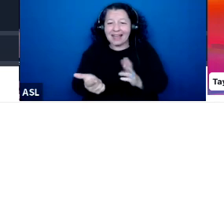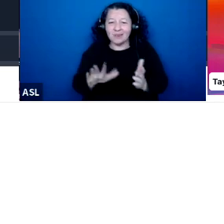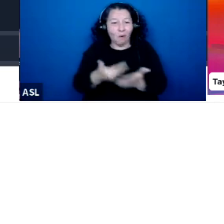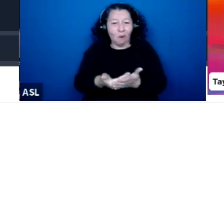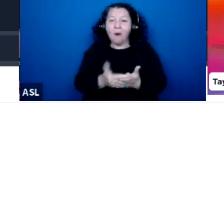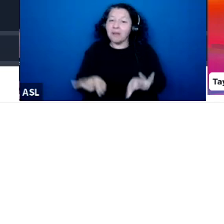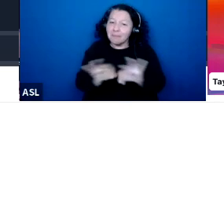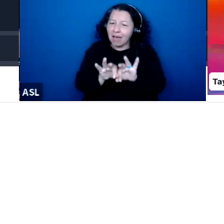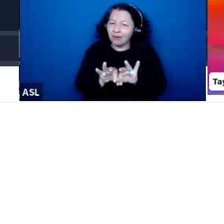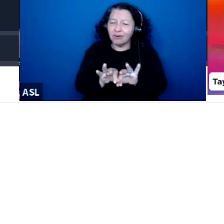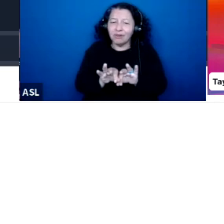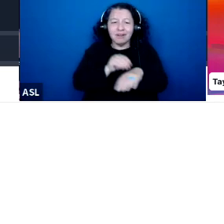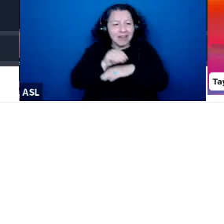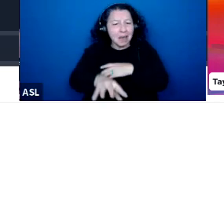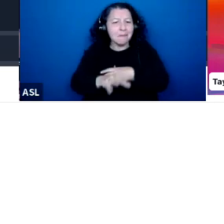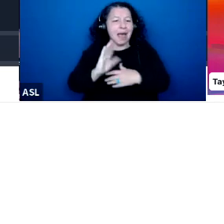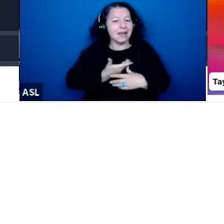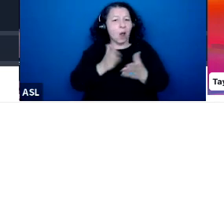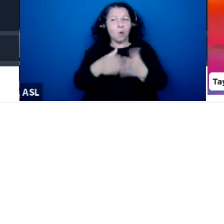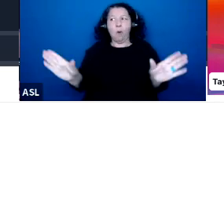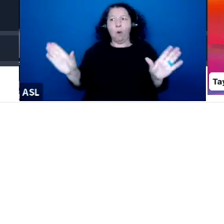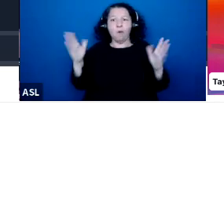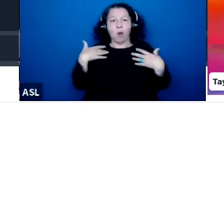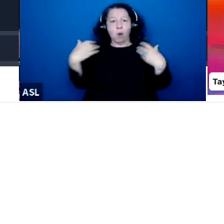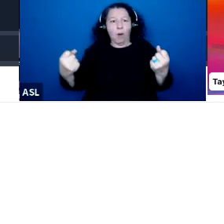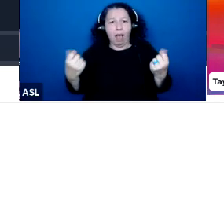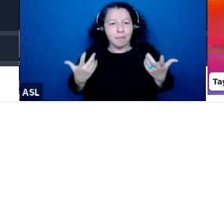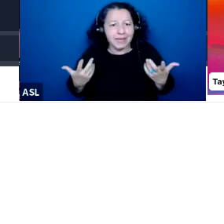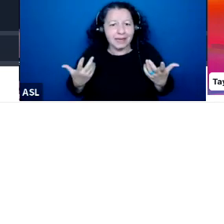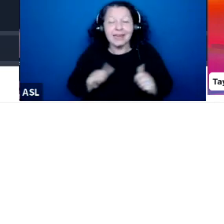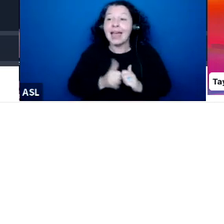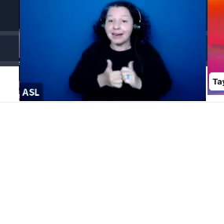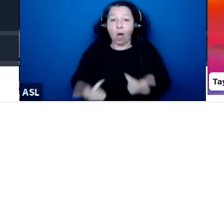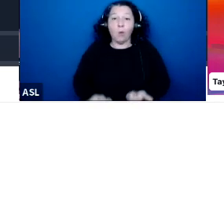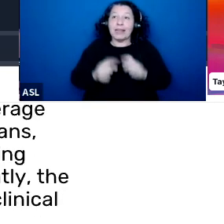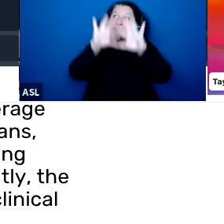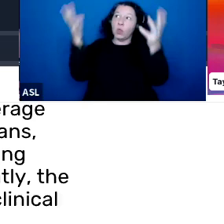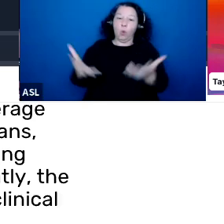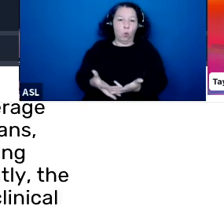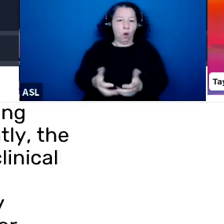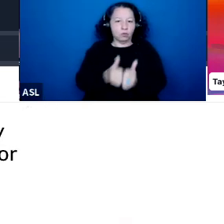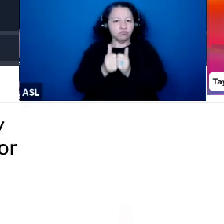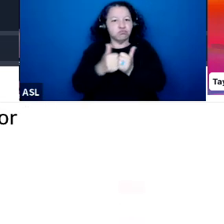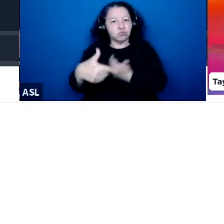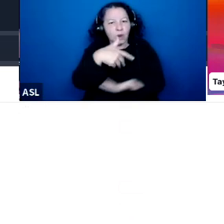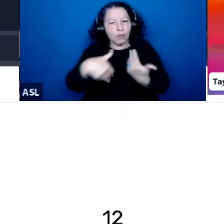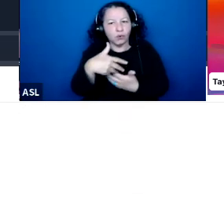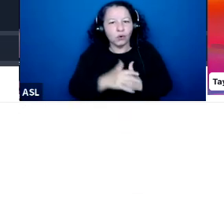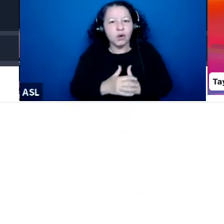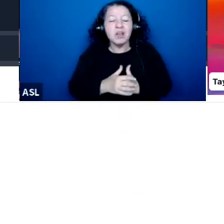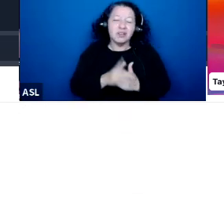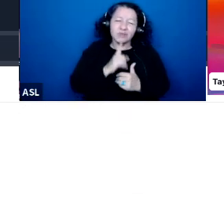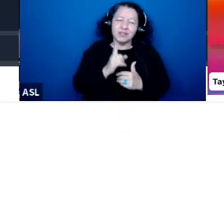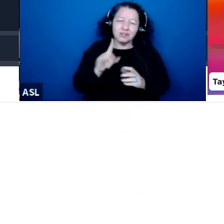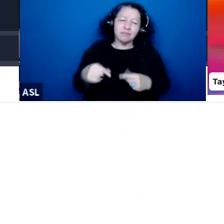these things matter and they impact our overall well-being and how we move through the world. So it was just a way to